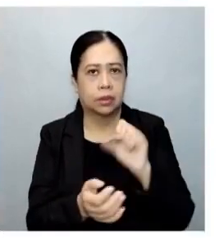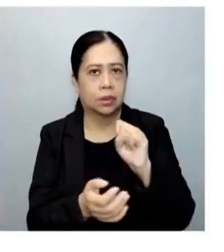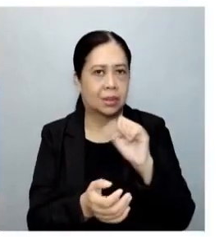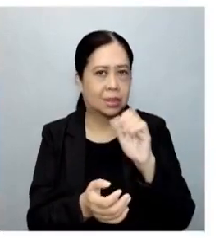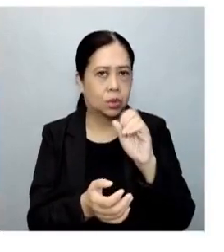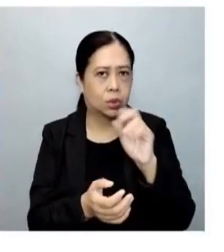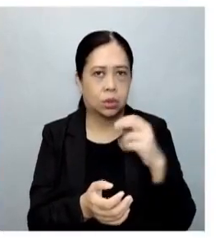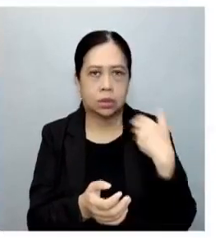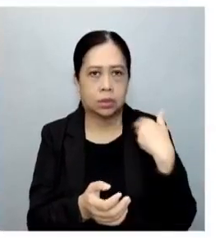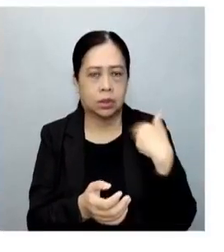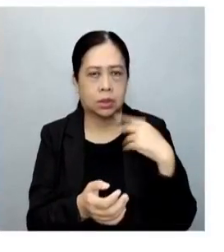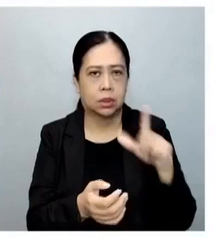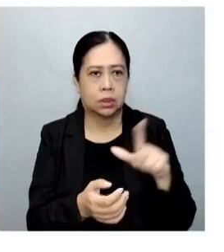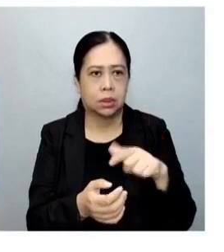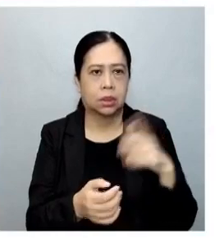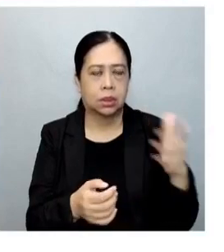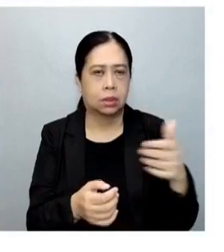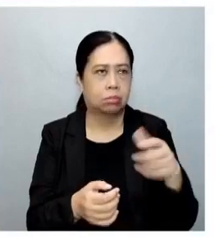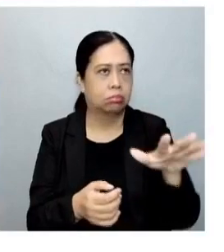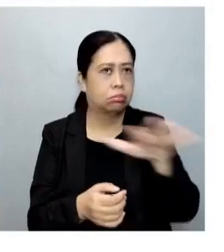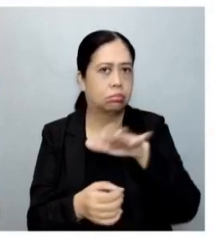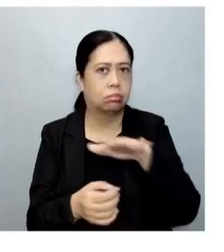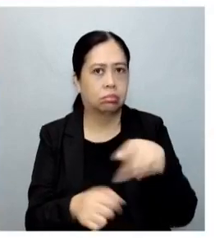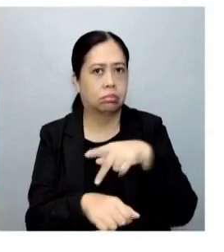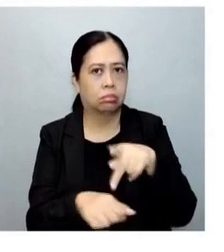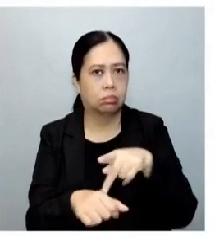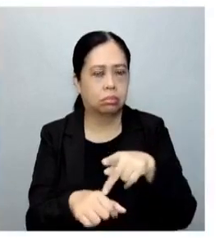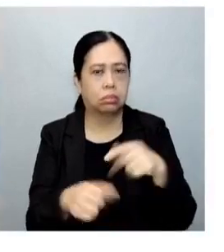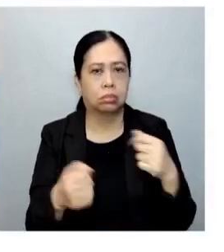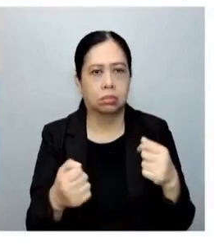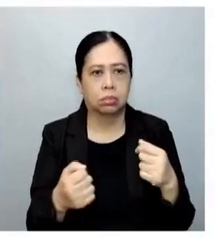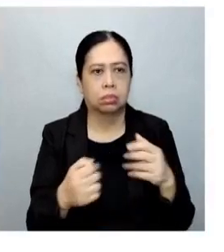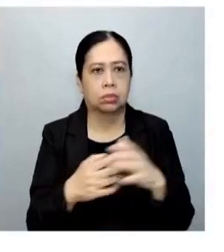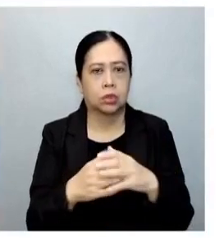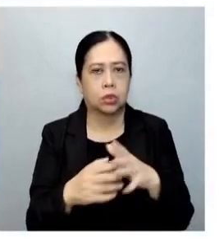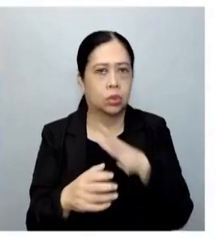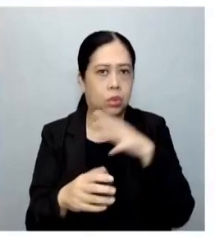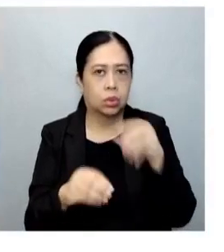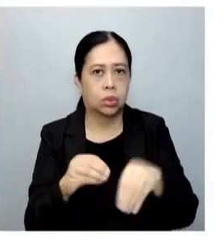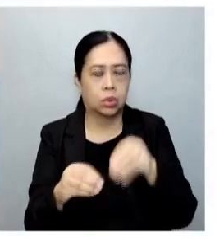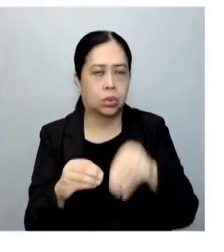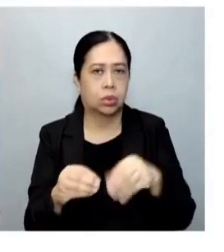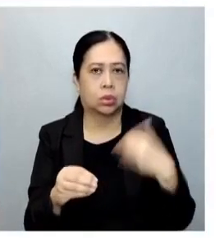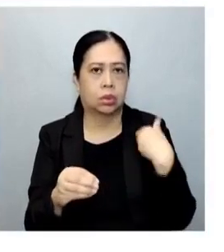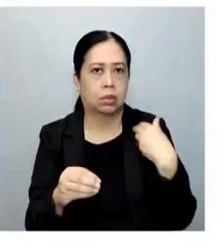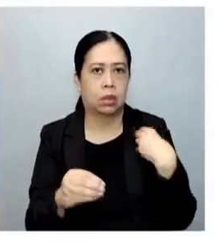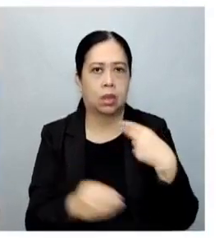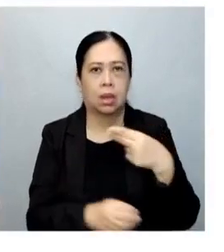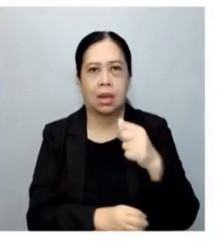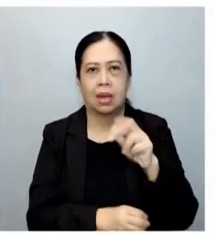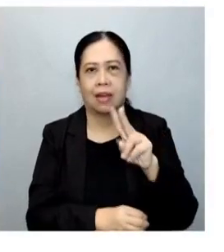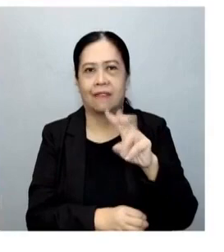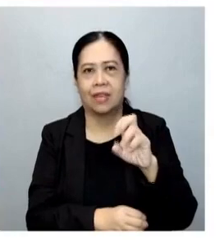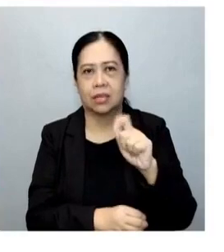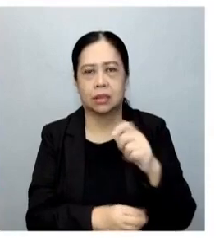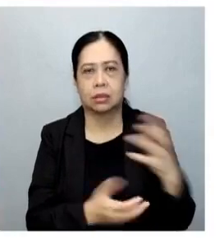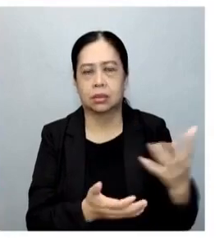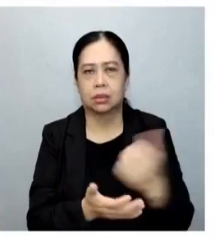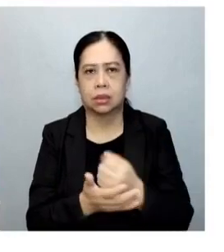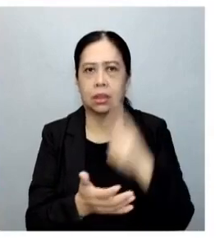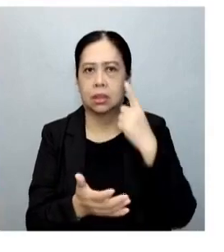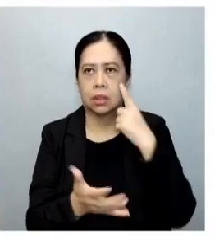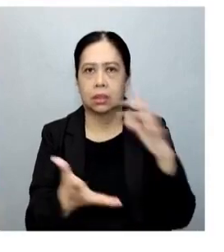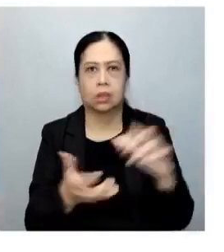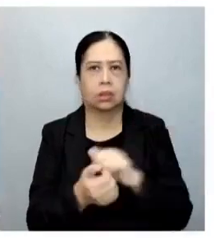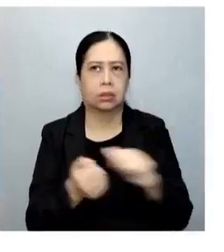in many parts of the country for the basic agricultural products. So and it's so I think that the damage is not that